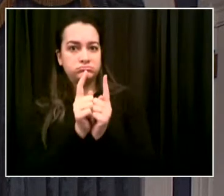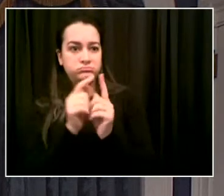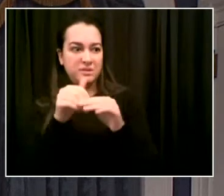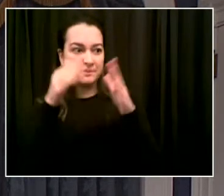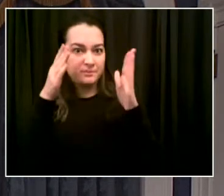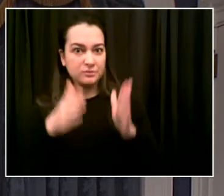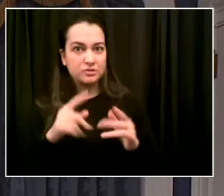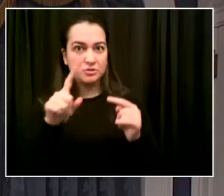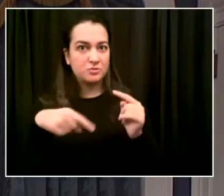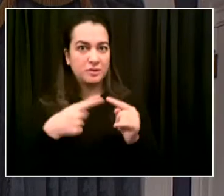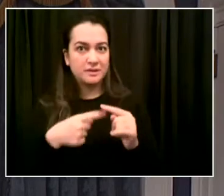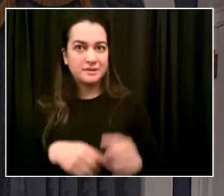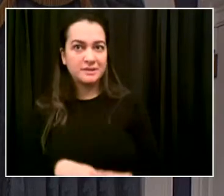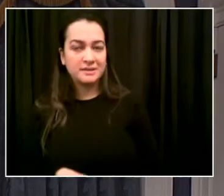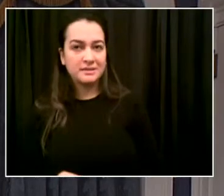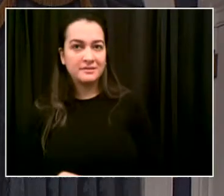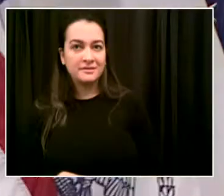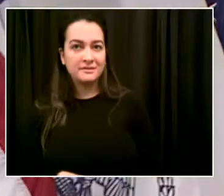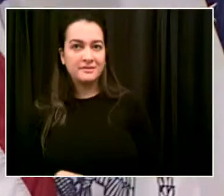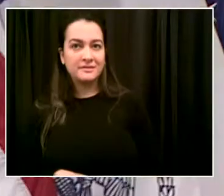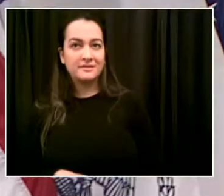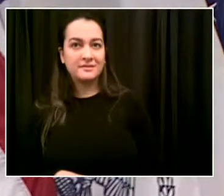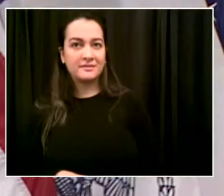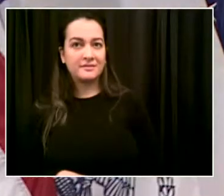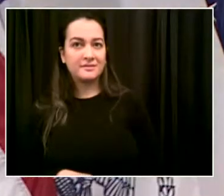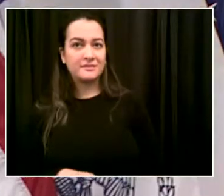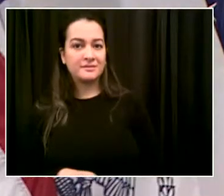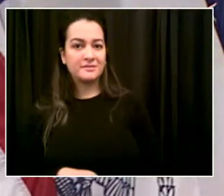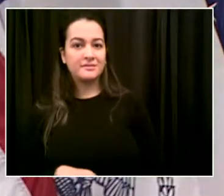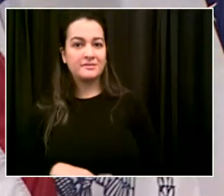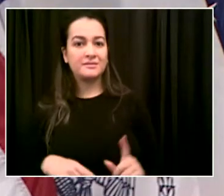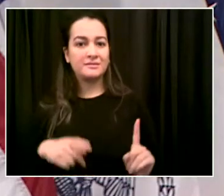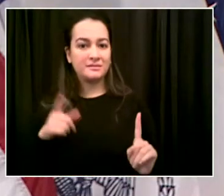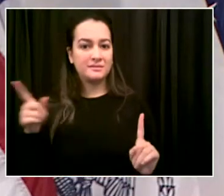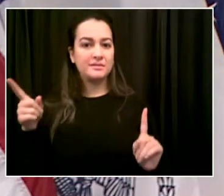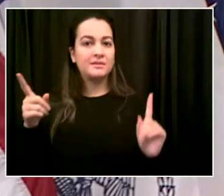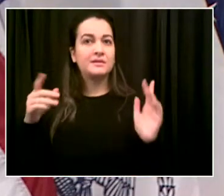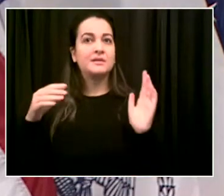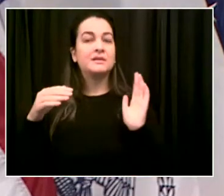quarantine? So I have not seen him in person for a while.